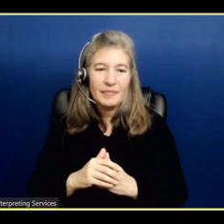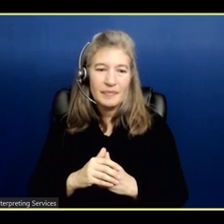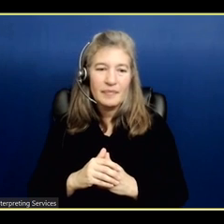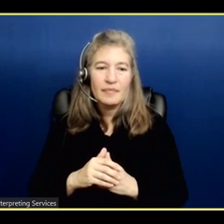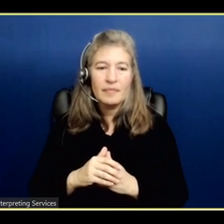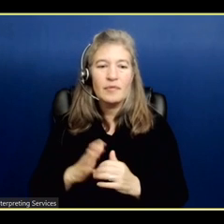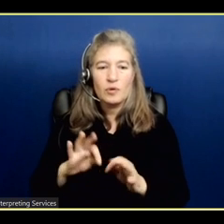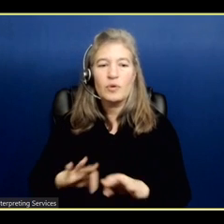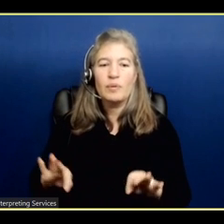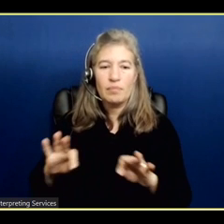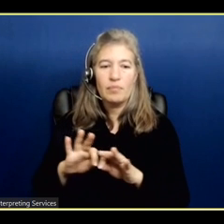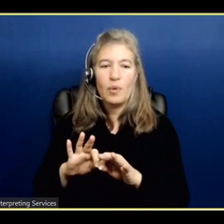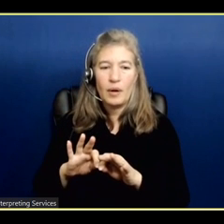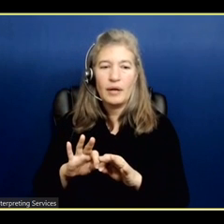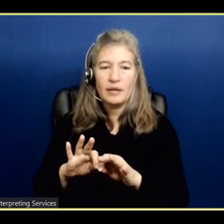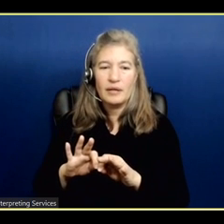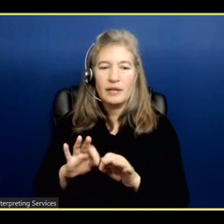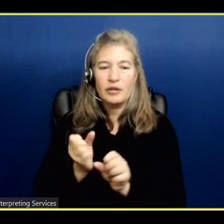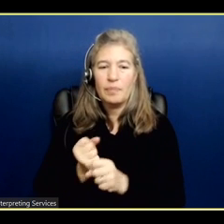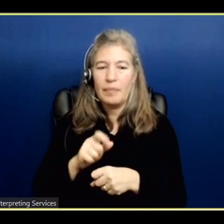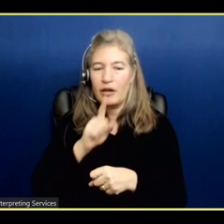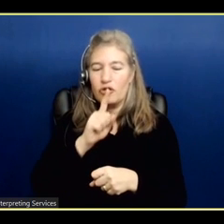best remedies to heal us all.